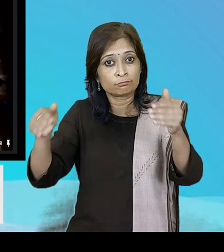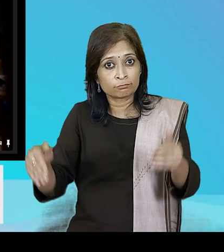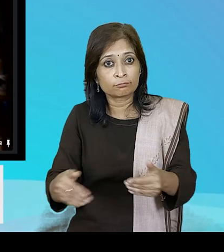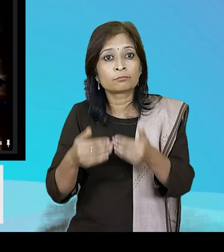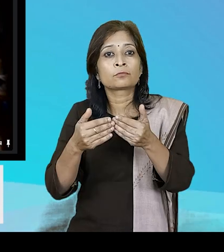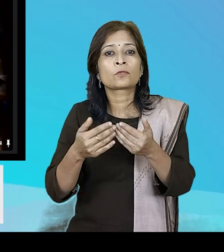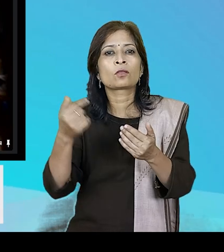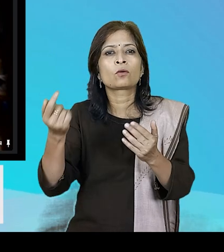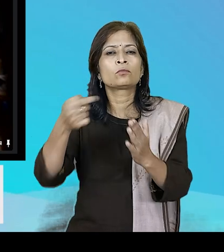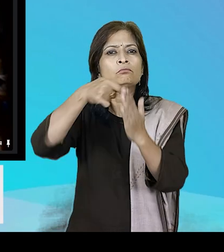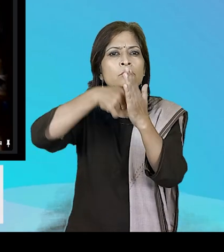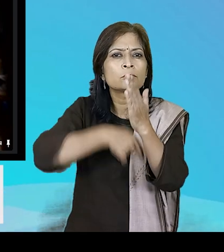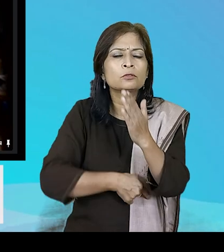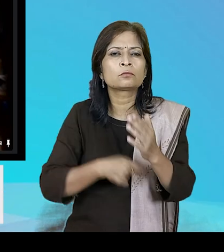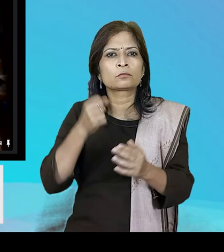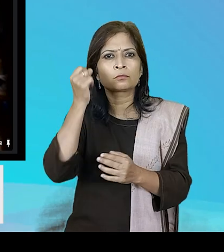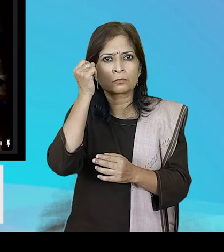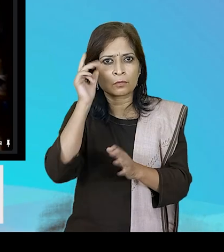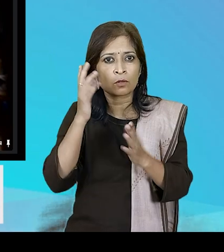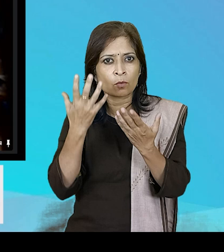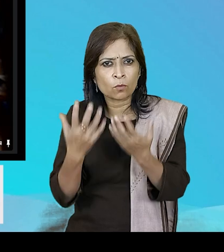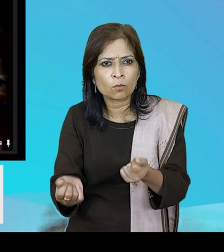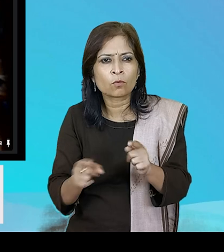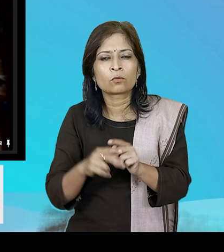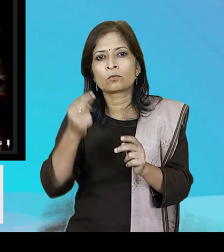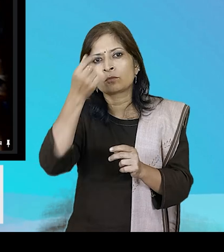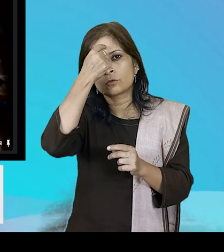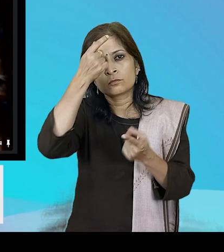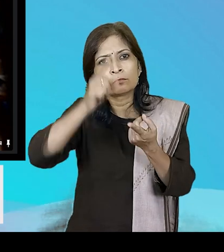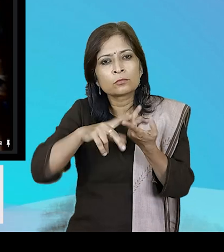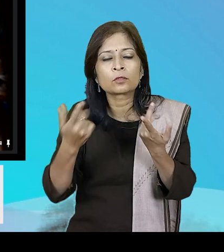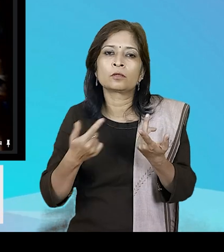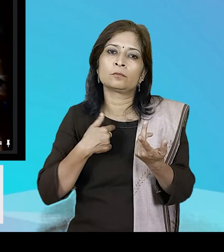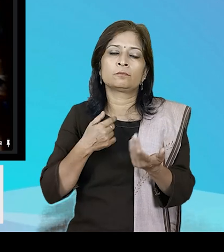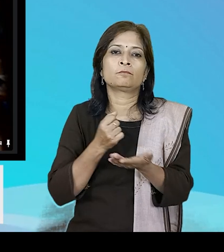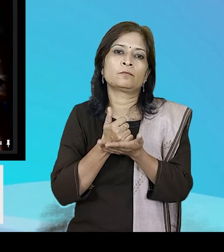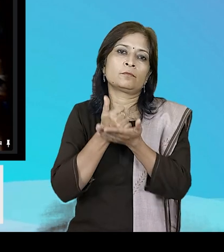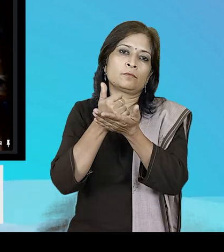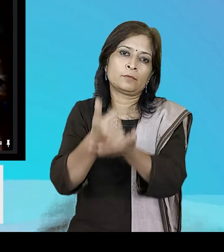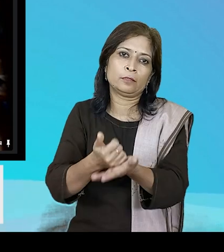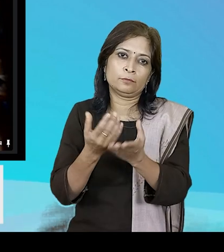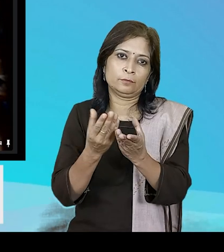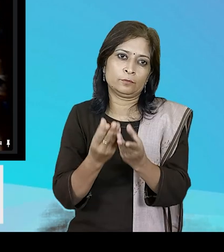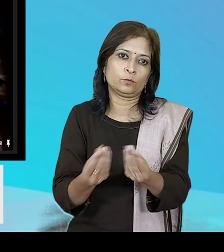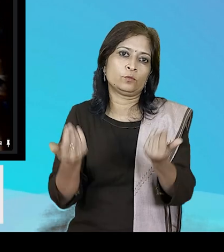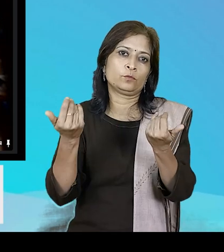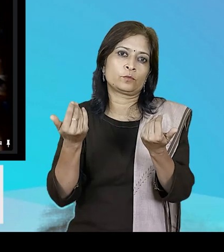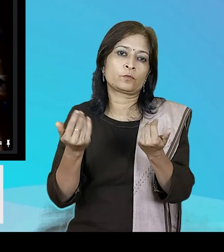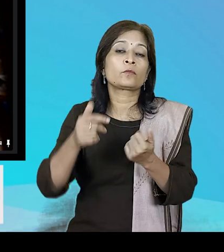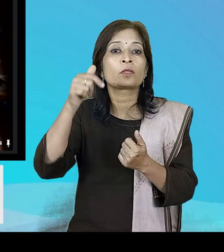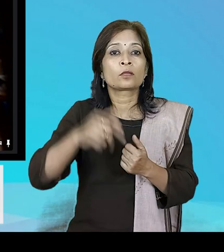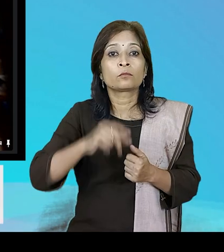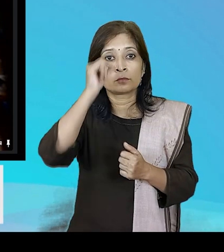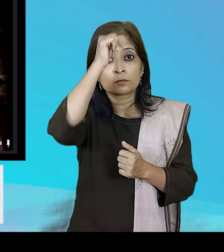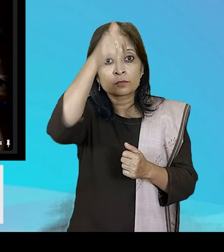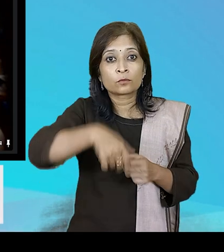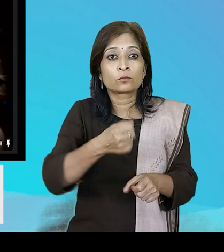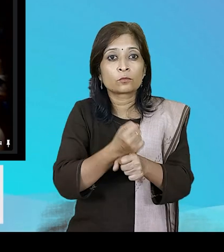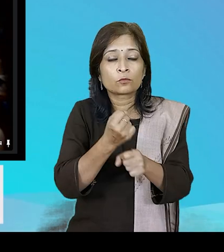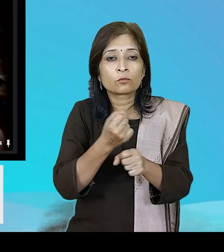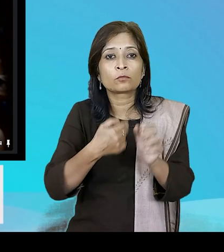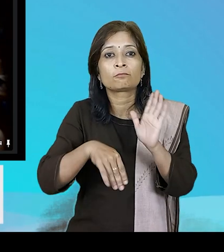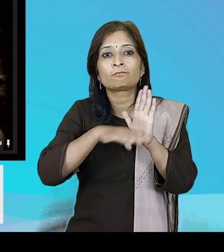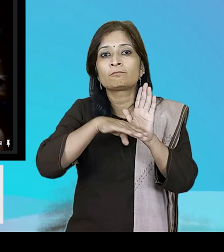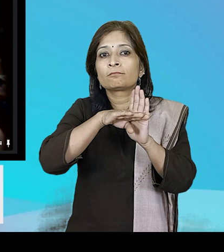into the office, try to understand what the issue is, we will do our best to resolve it. On Okay. the government of India